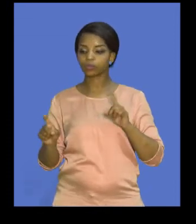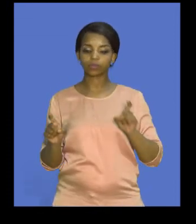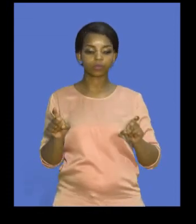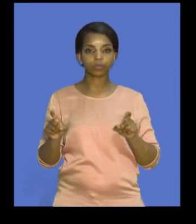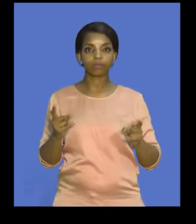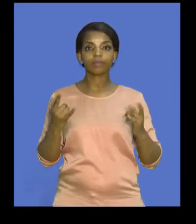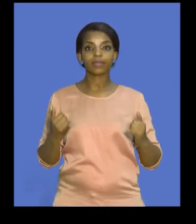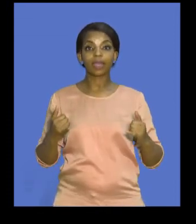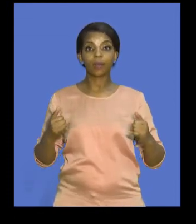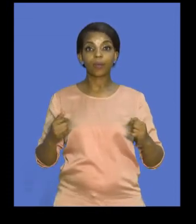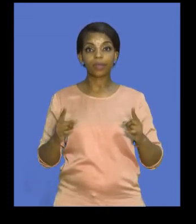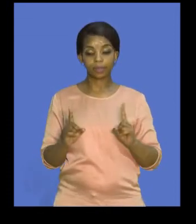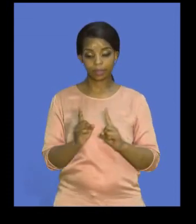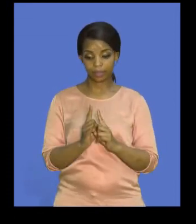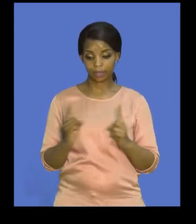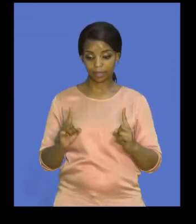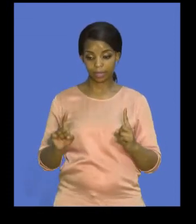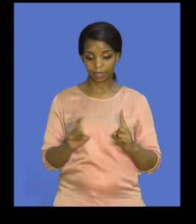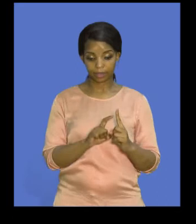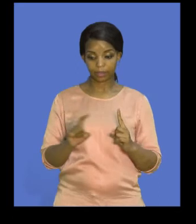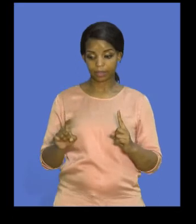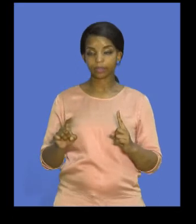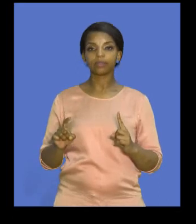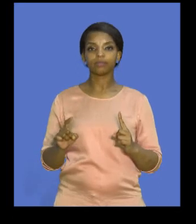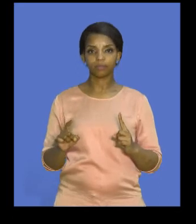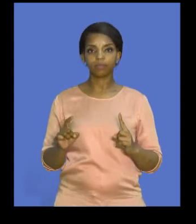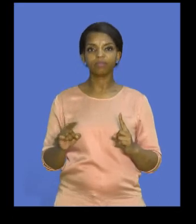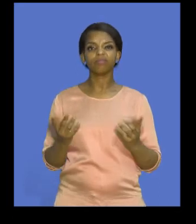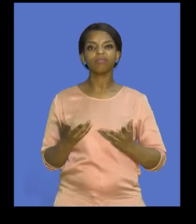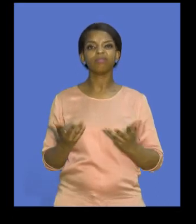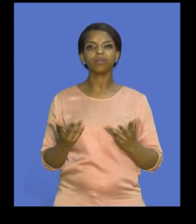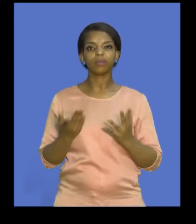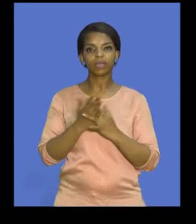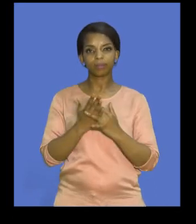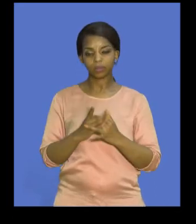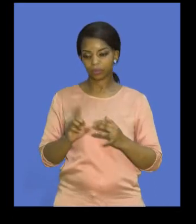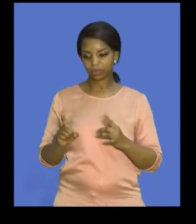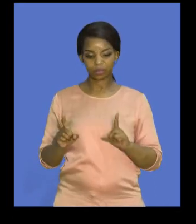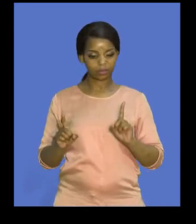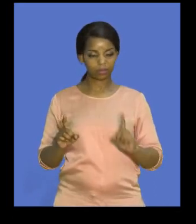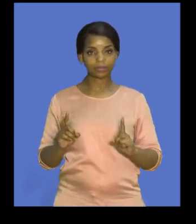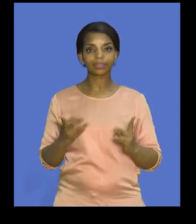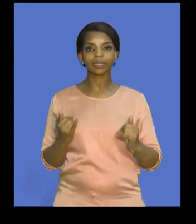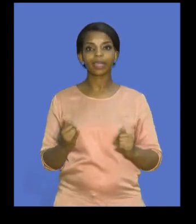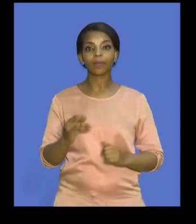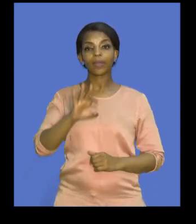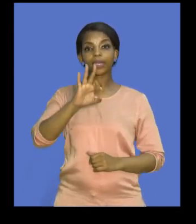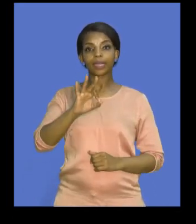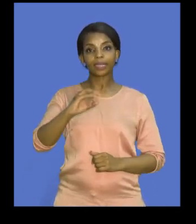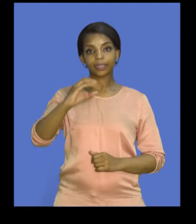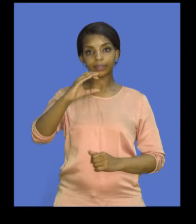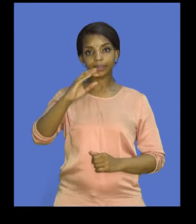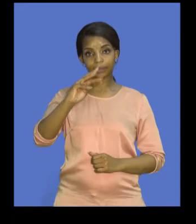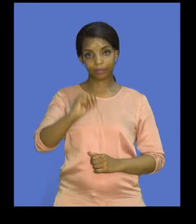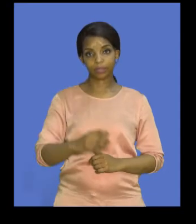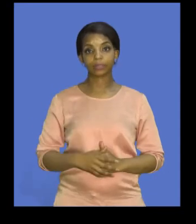from those 2 imaginary lines is actually 3 centimeters, okay? So we'll change the distance while